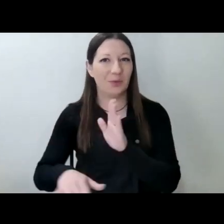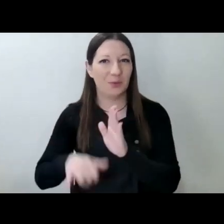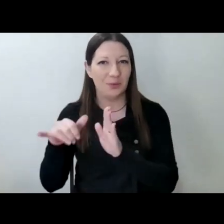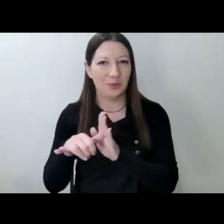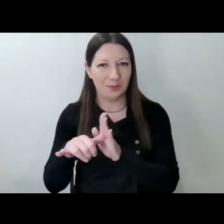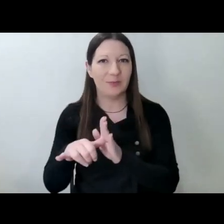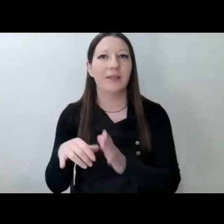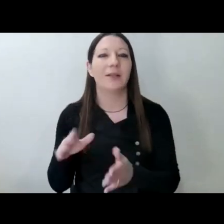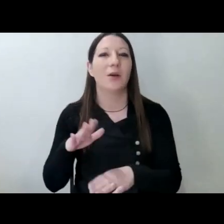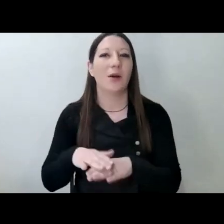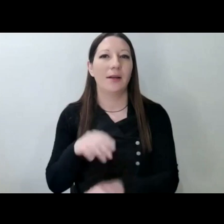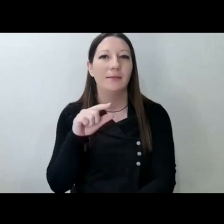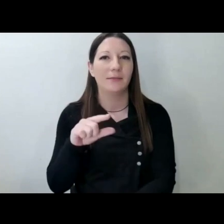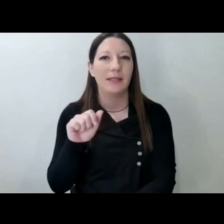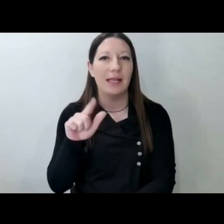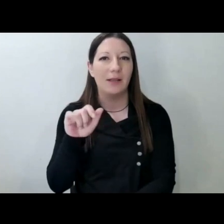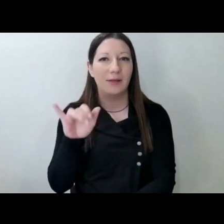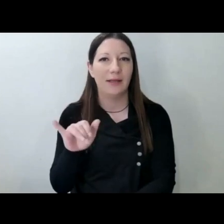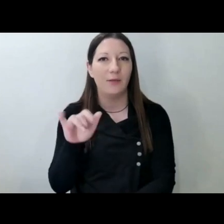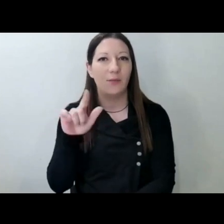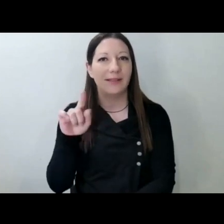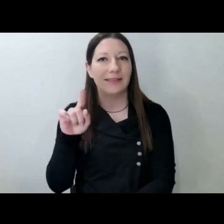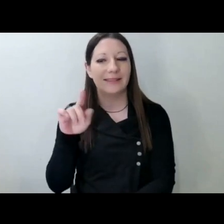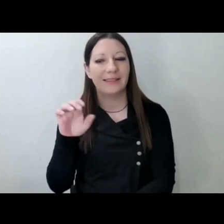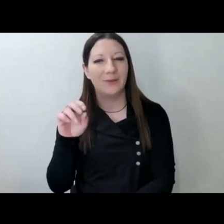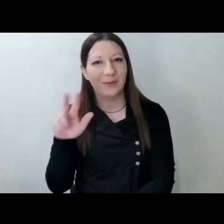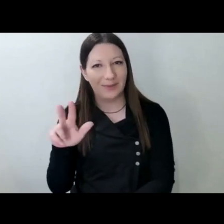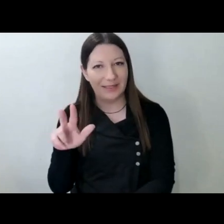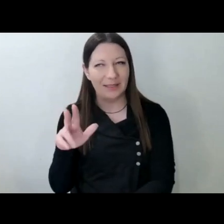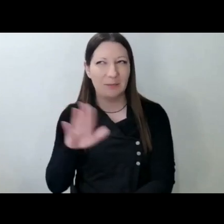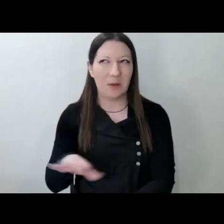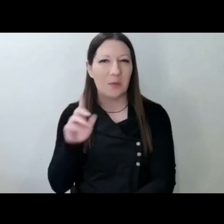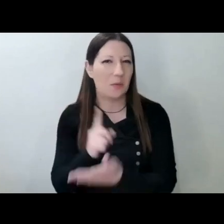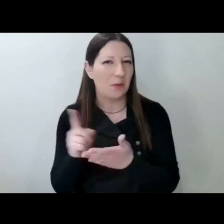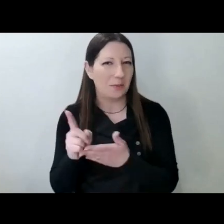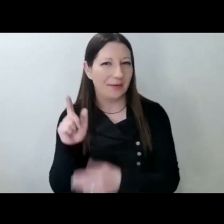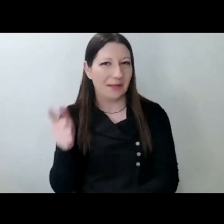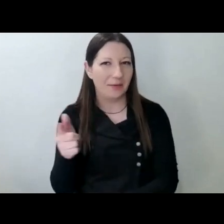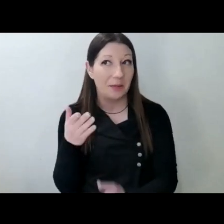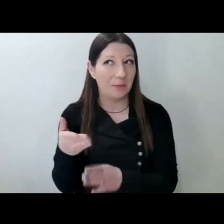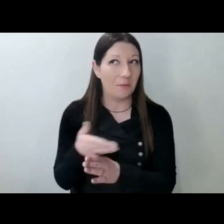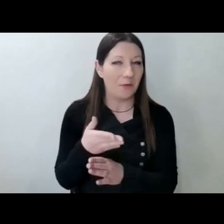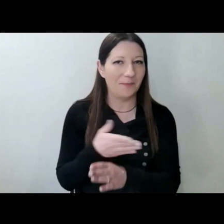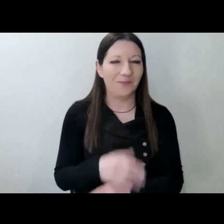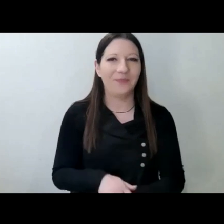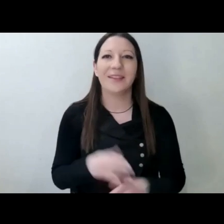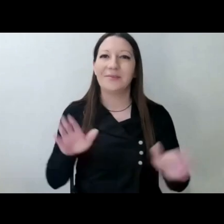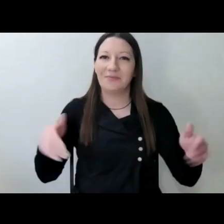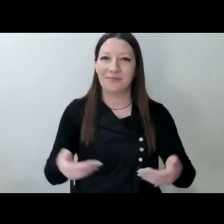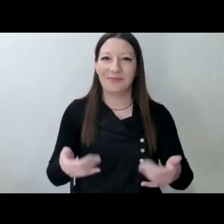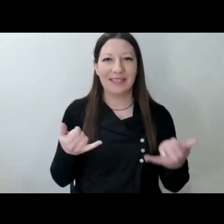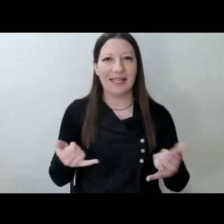little sooner. So now I would like to introduce today's moderator, Dr. Bruno